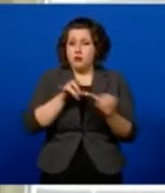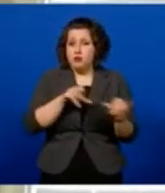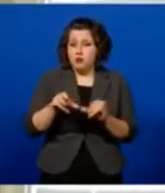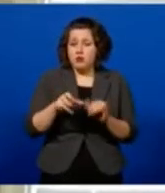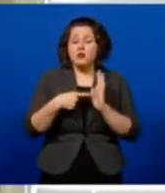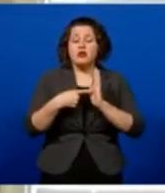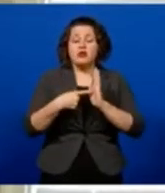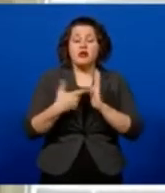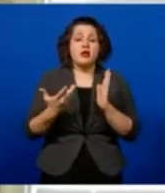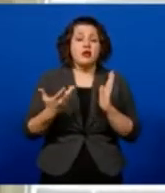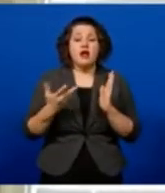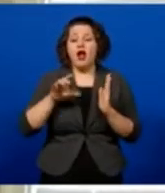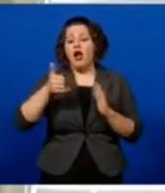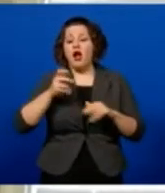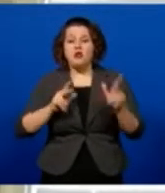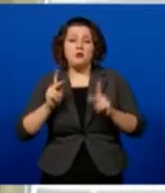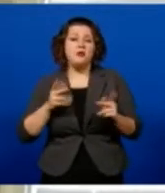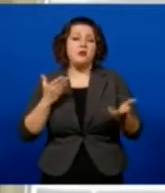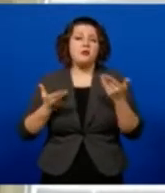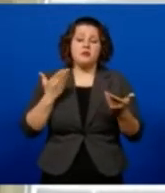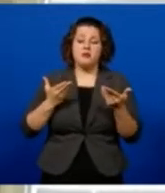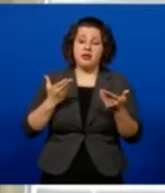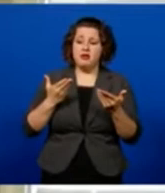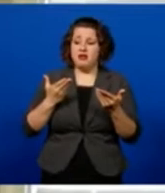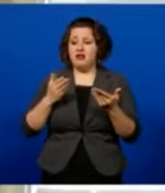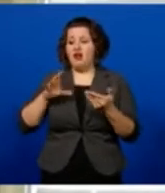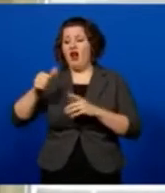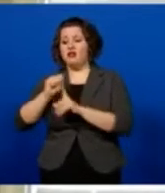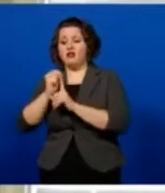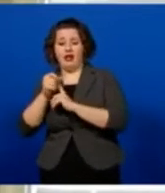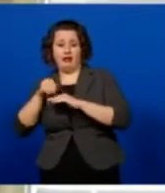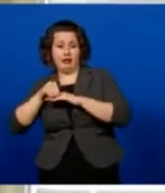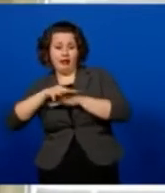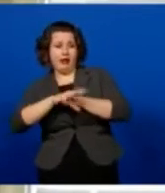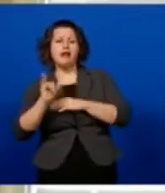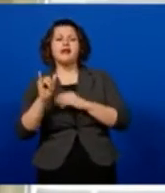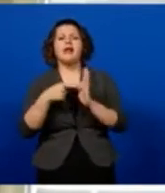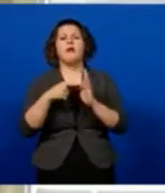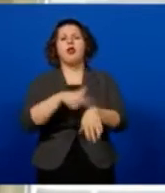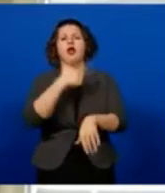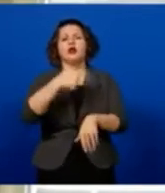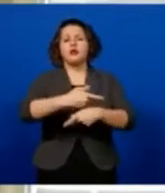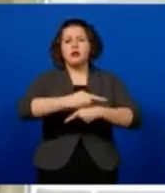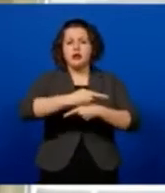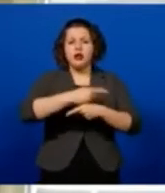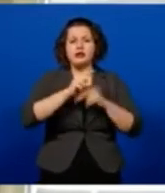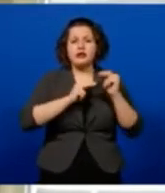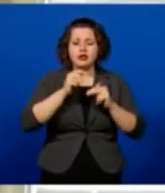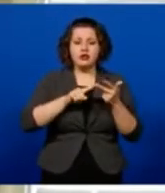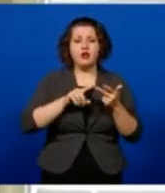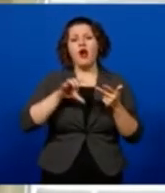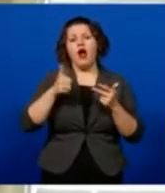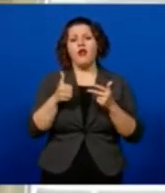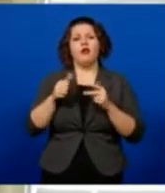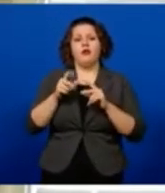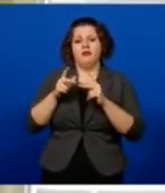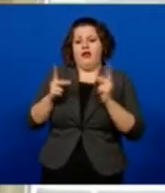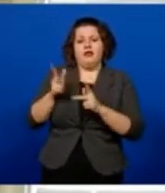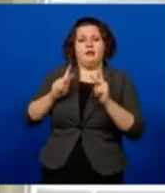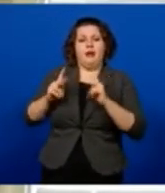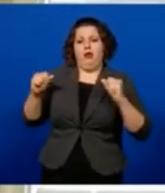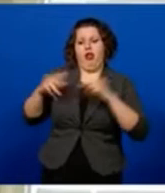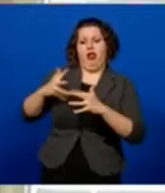example, other people who might be affected in other settings like long-term cares or other congregate settings. So